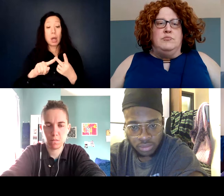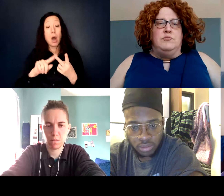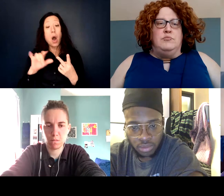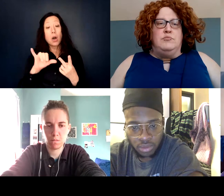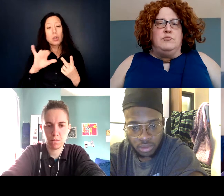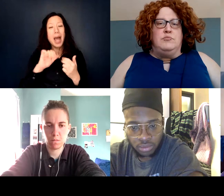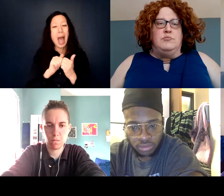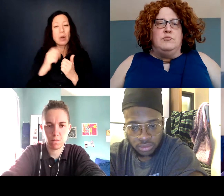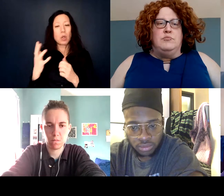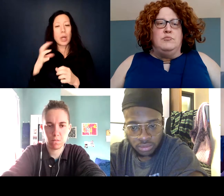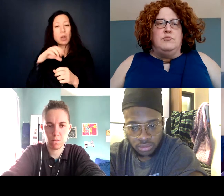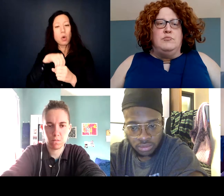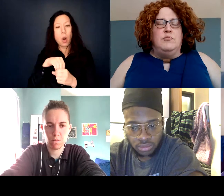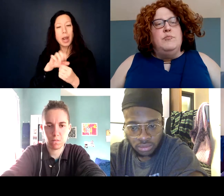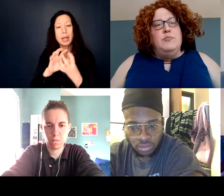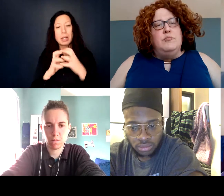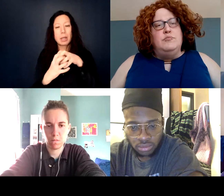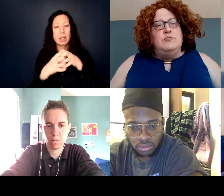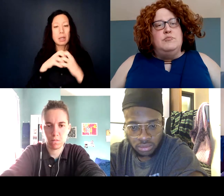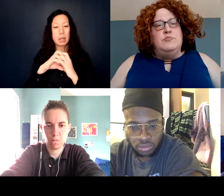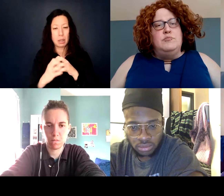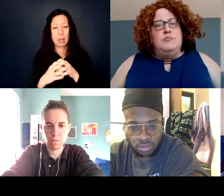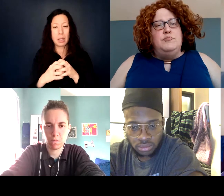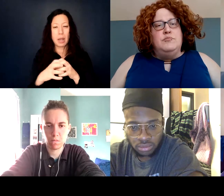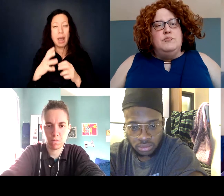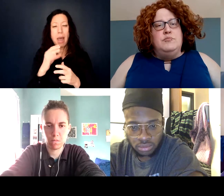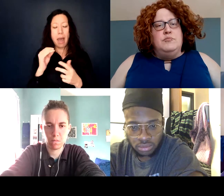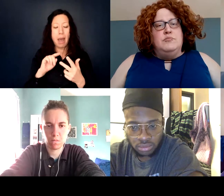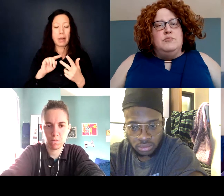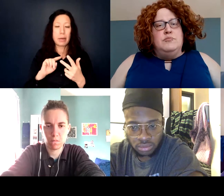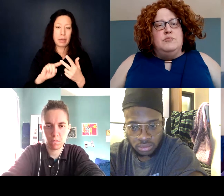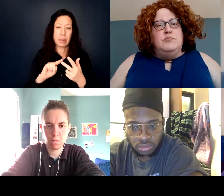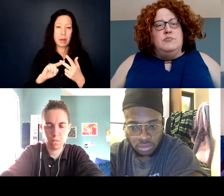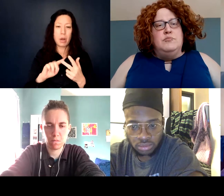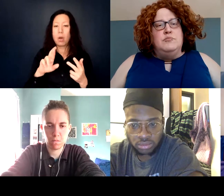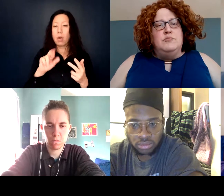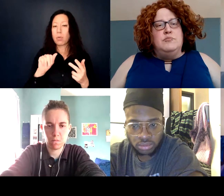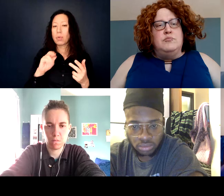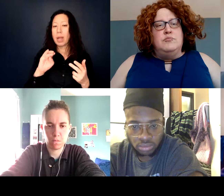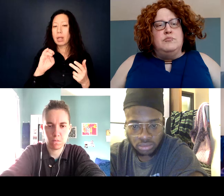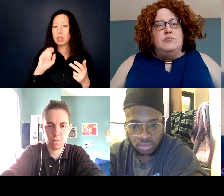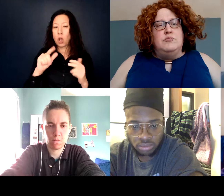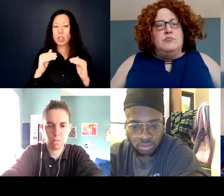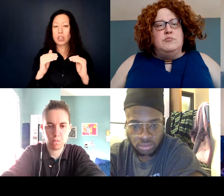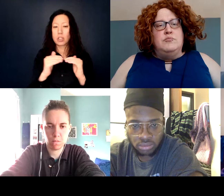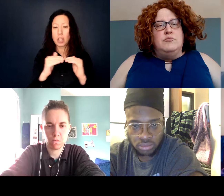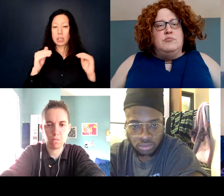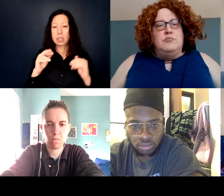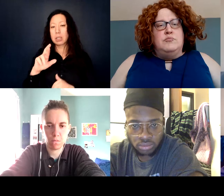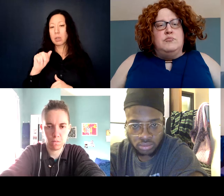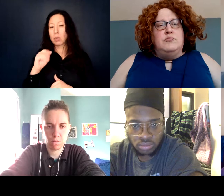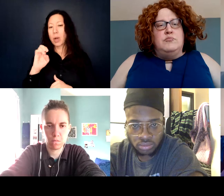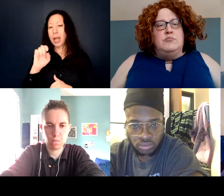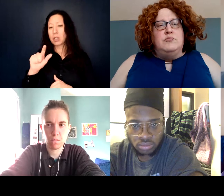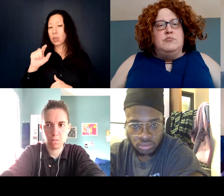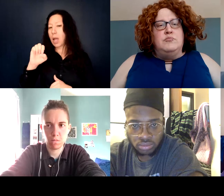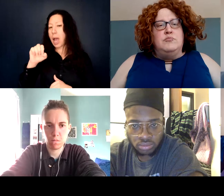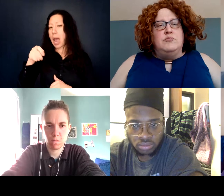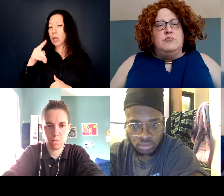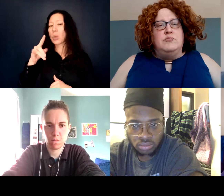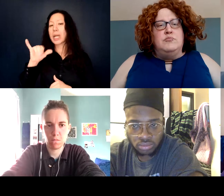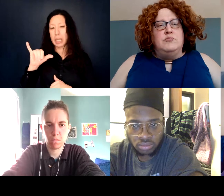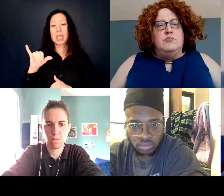and racial justice and racial equity and various other